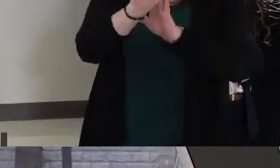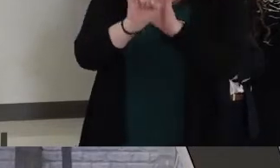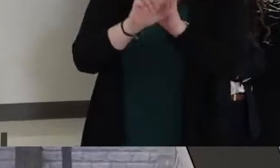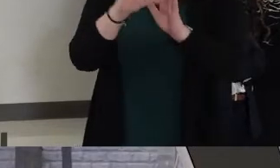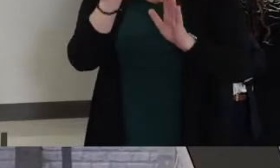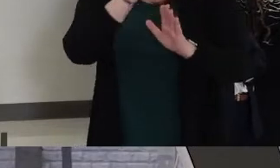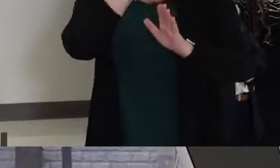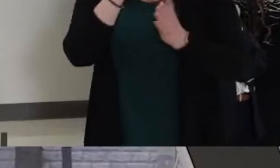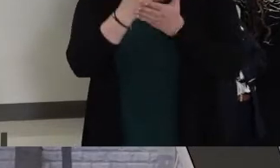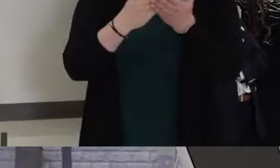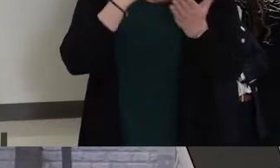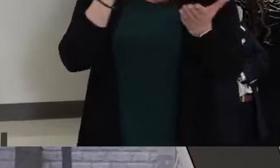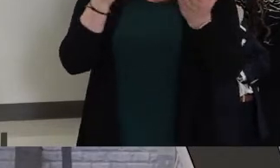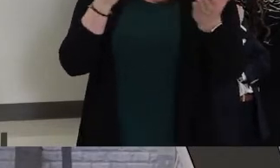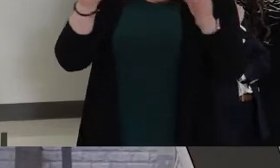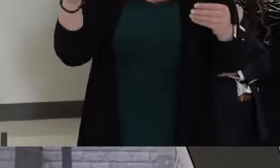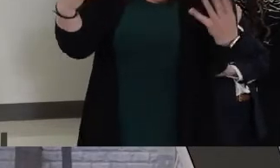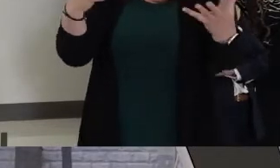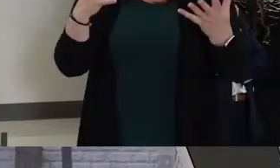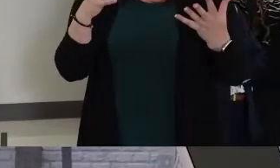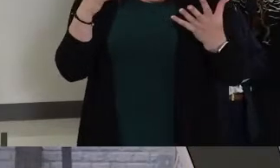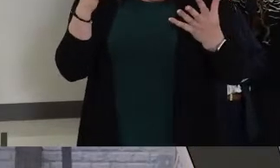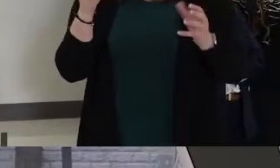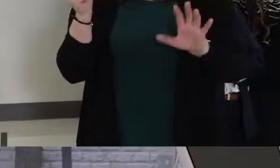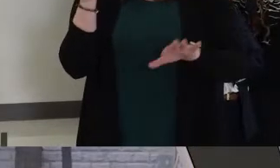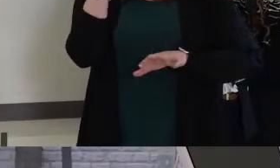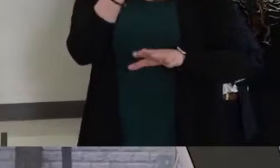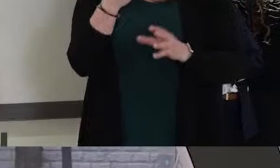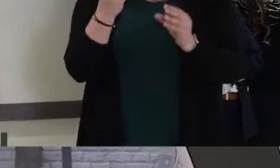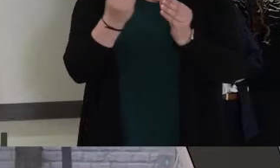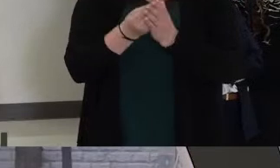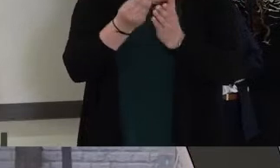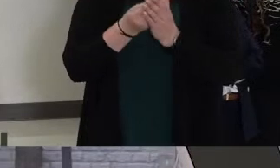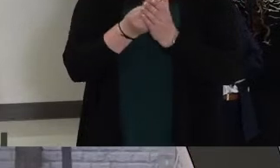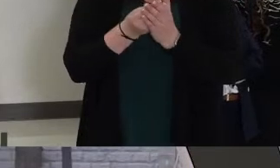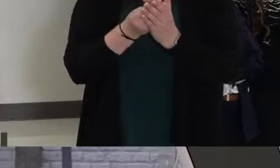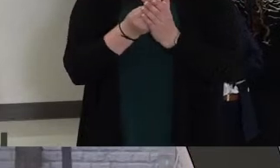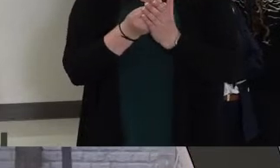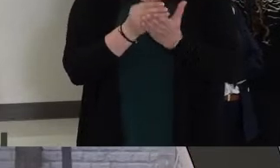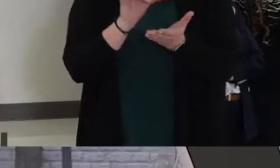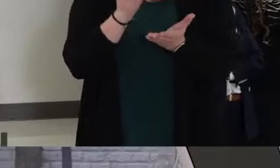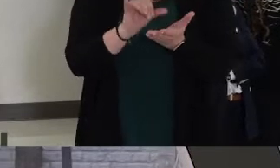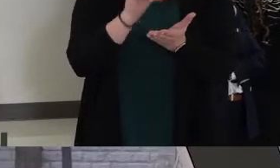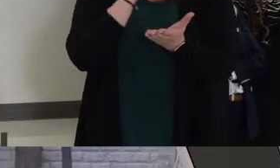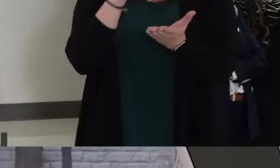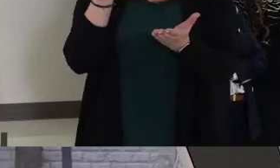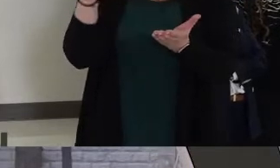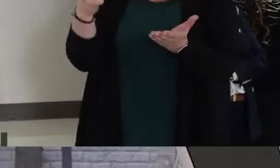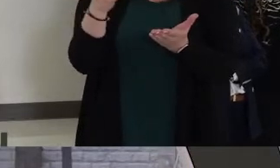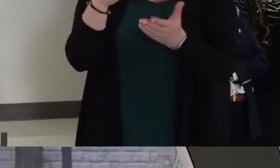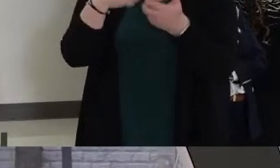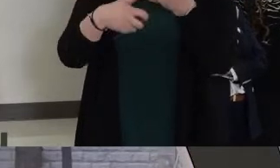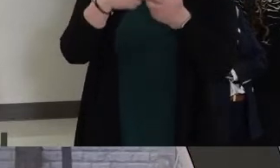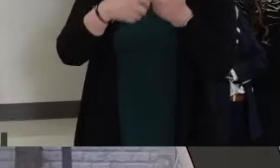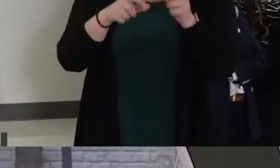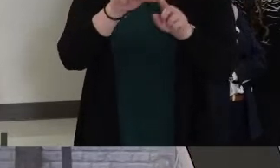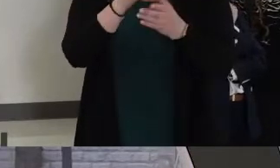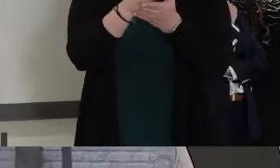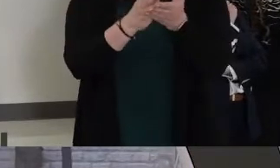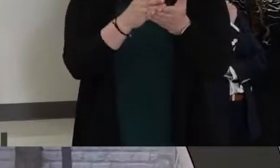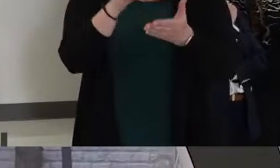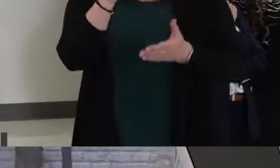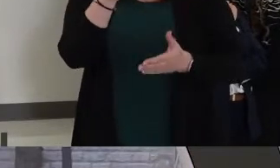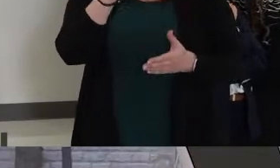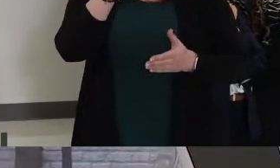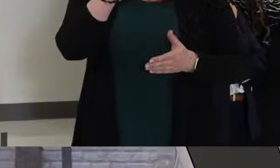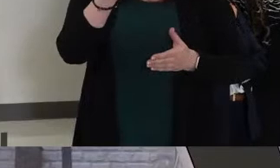these service providers will tell you, you know, always throwing money at, money isn't the entire issue. There's some gaps in that, like